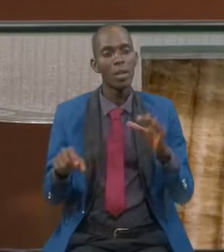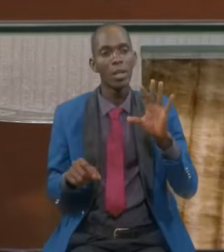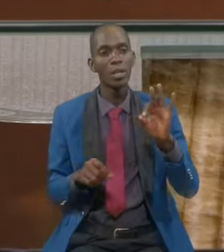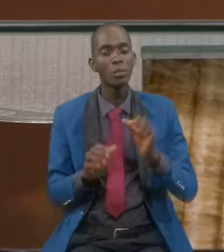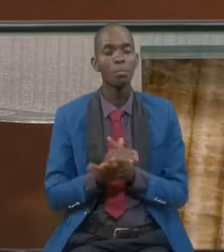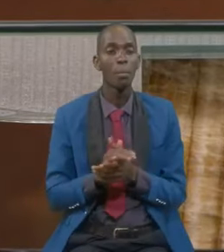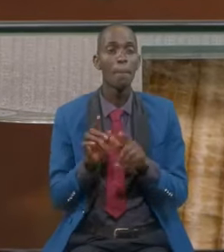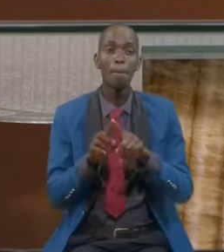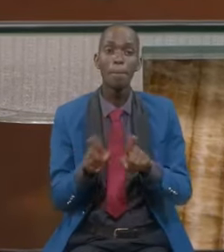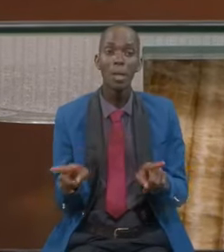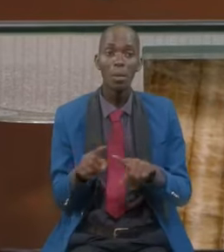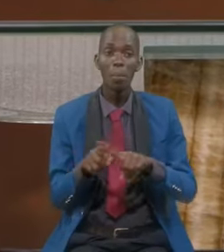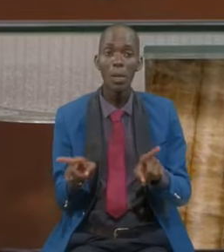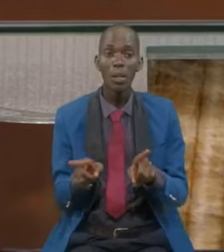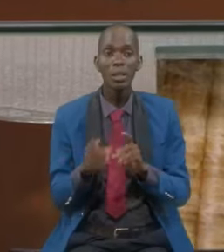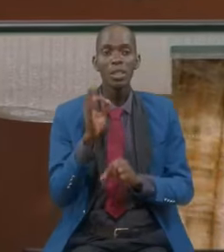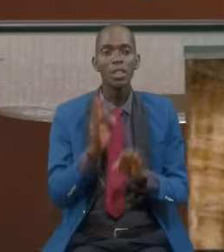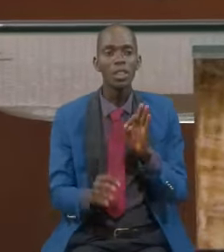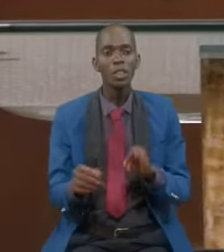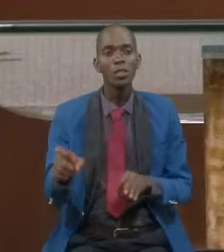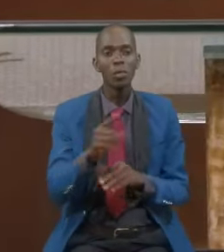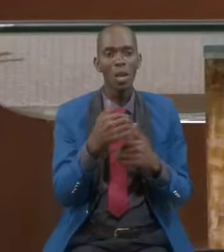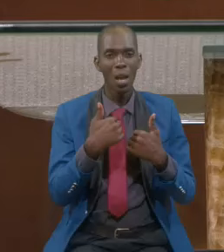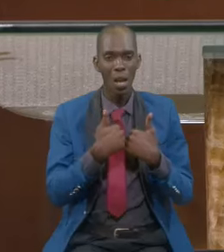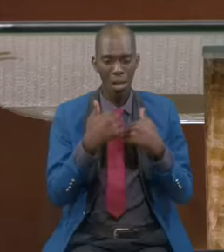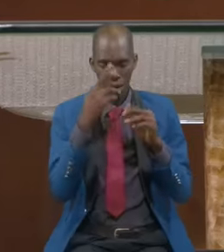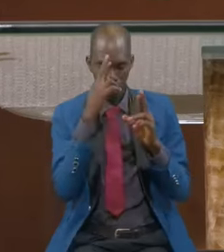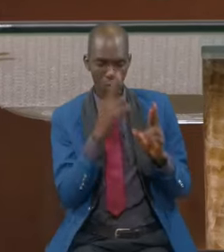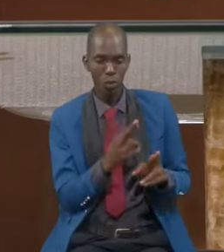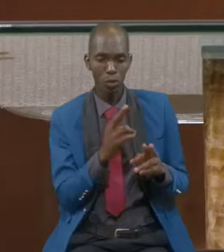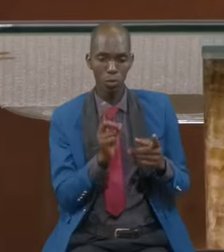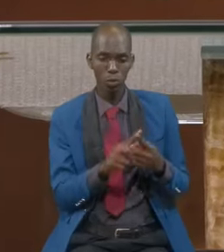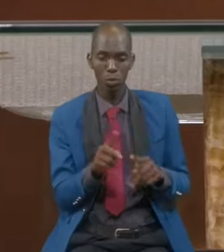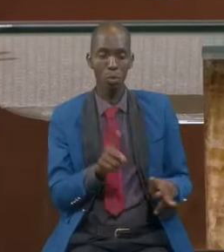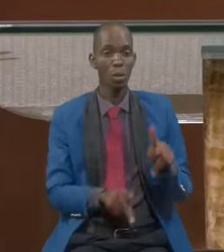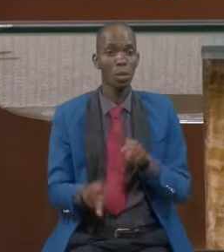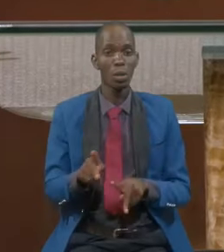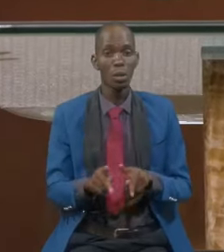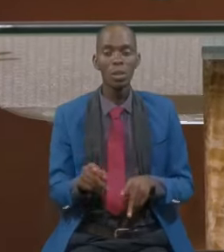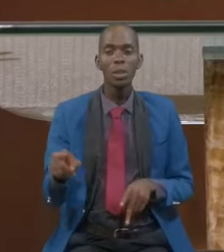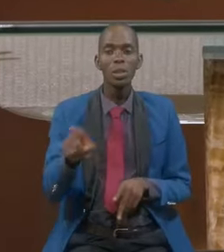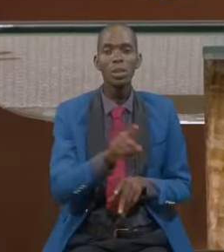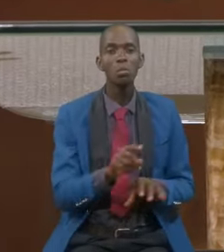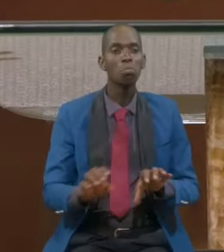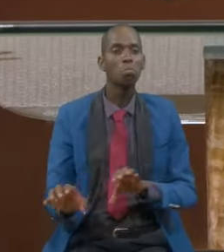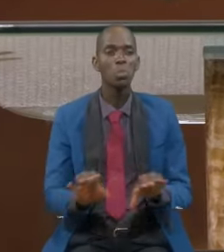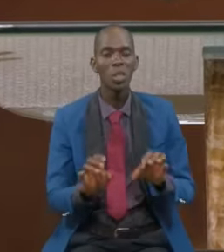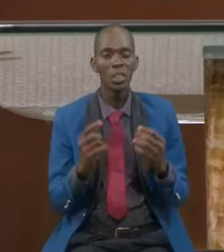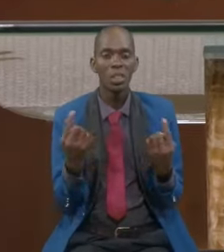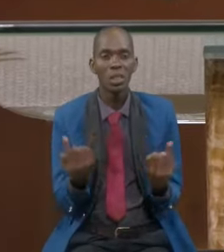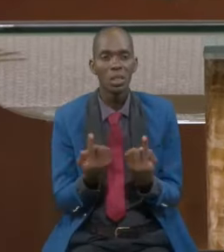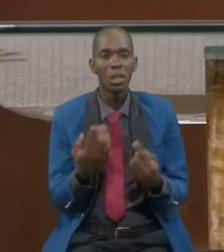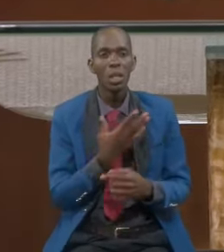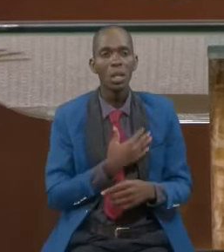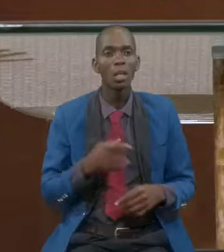9, but if ye have respect to persons, ye commit sin and